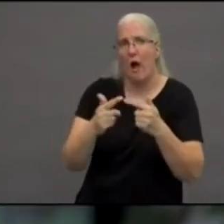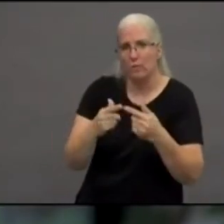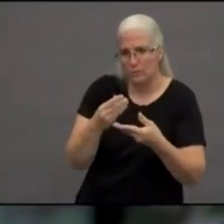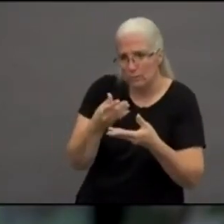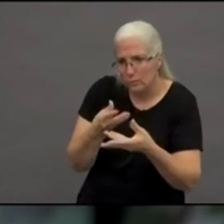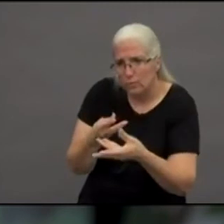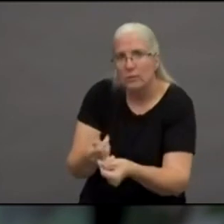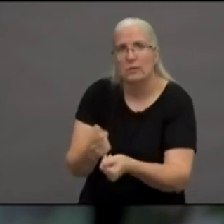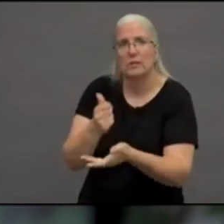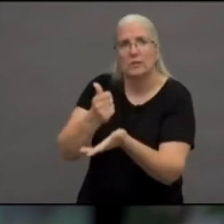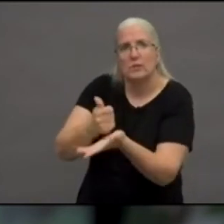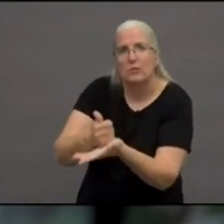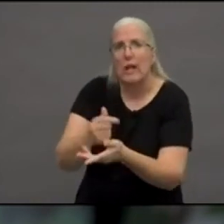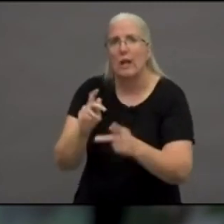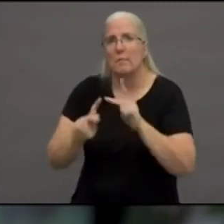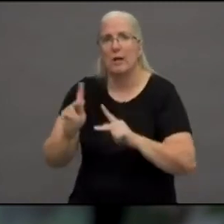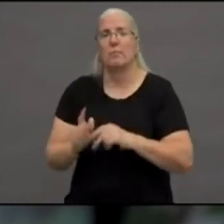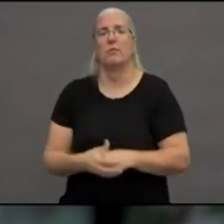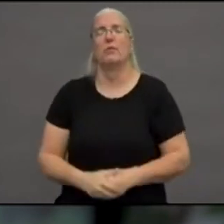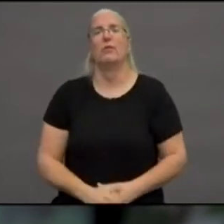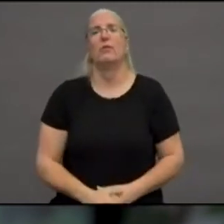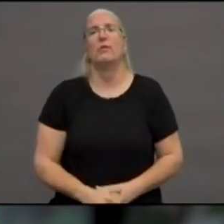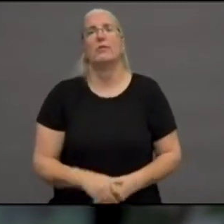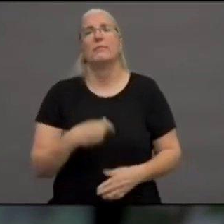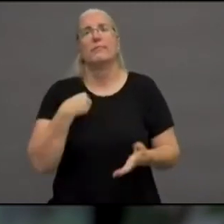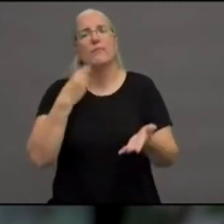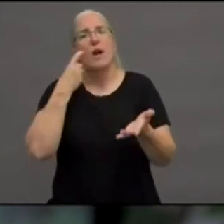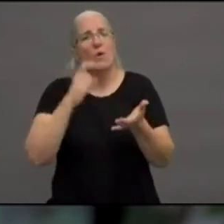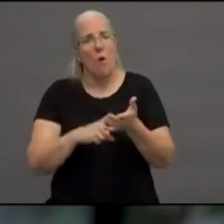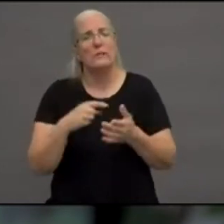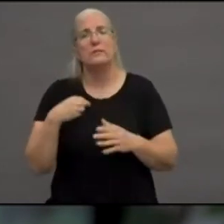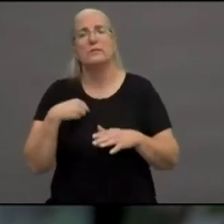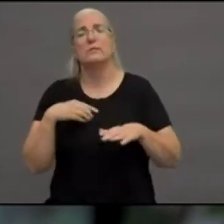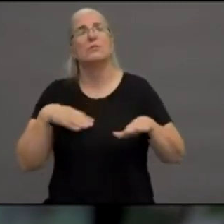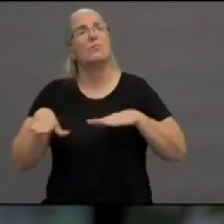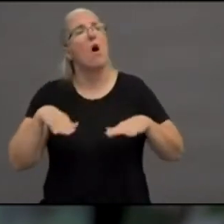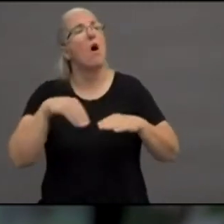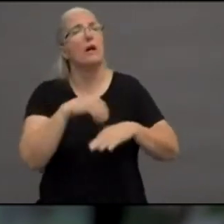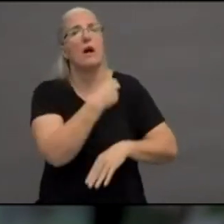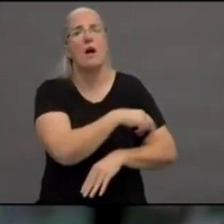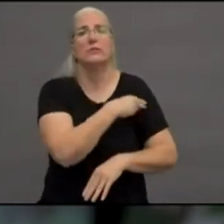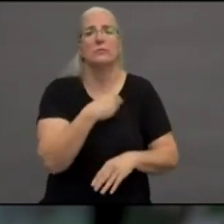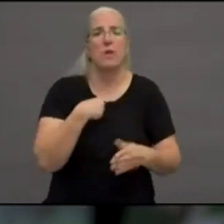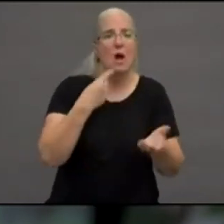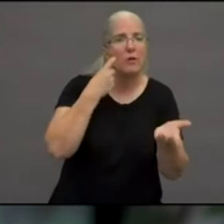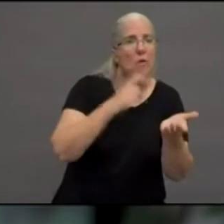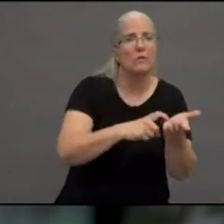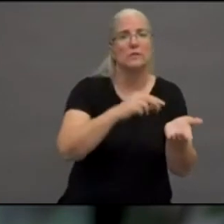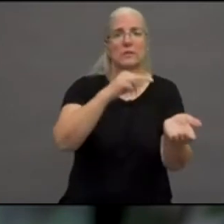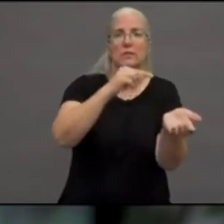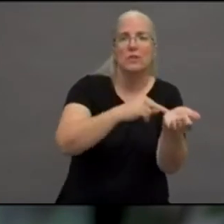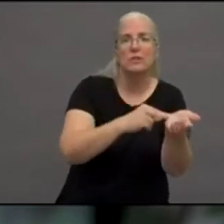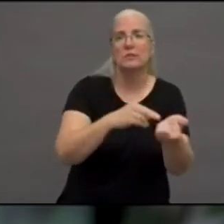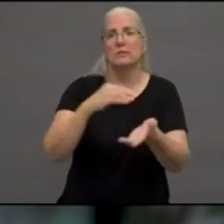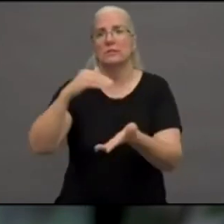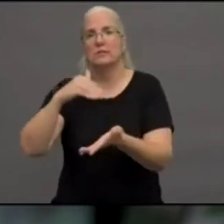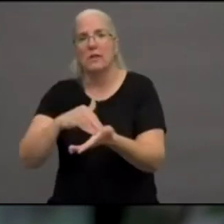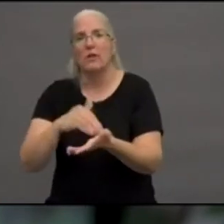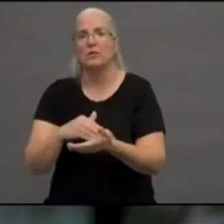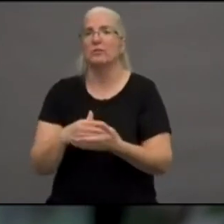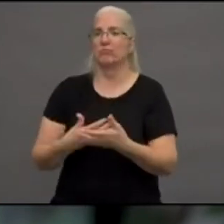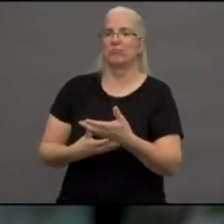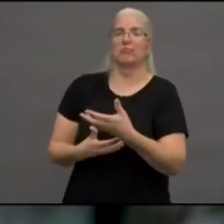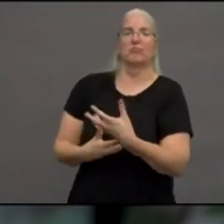when I round in the hospital, the nurses and the providers taking care of the COVID patients are very confident,